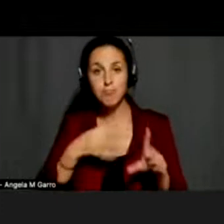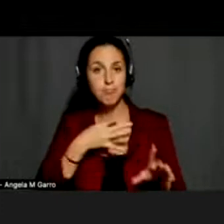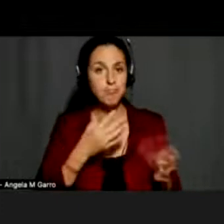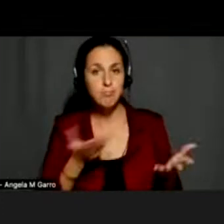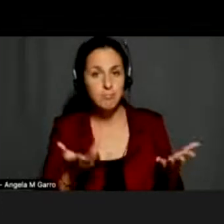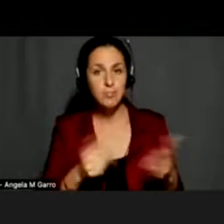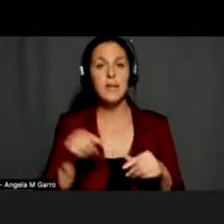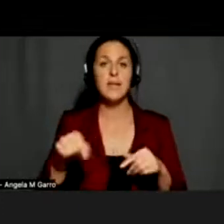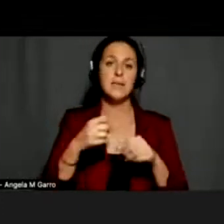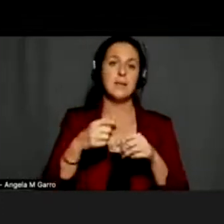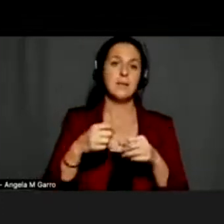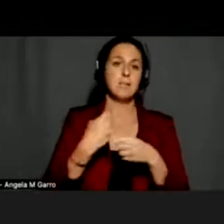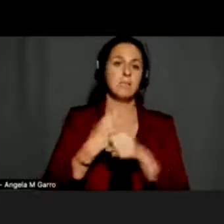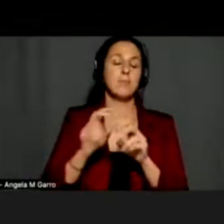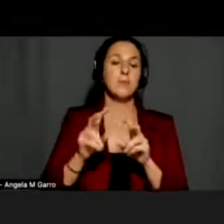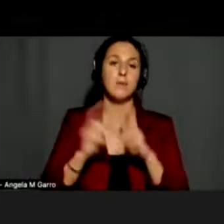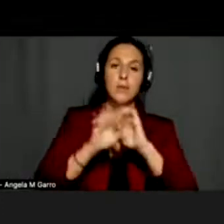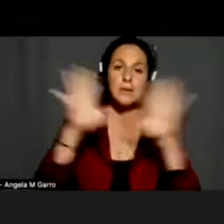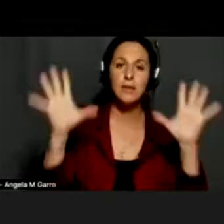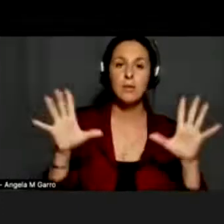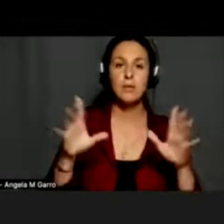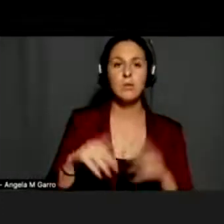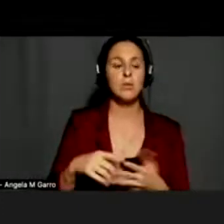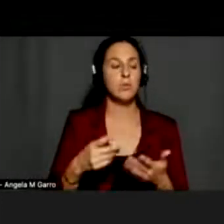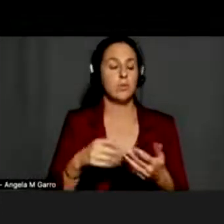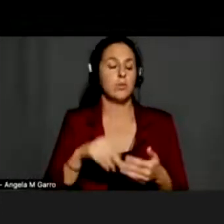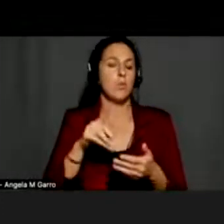very clear in terms of what to expect, and